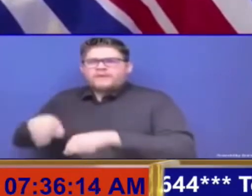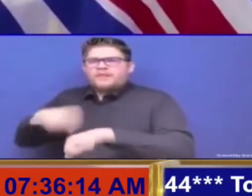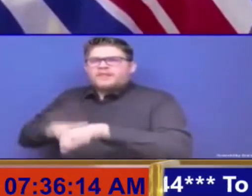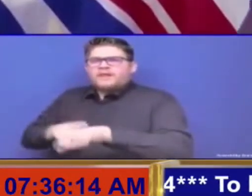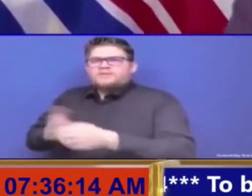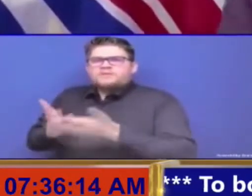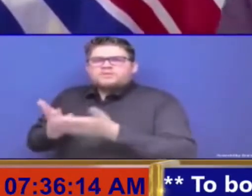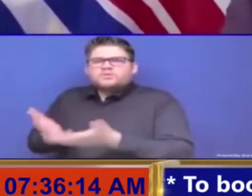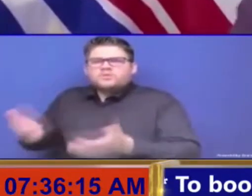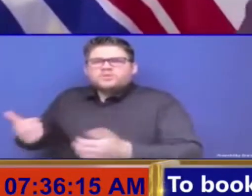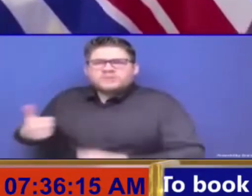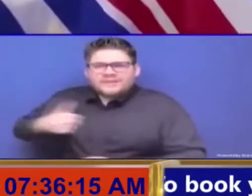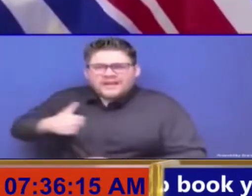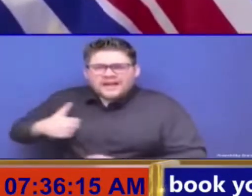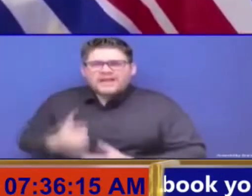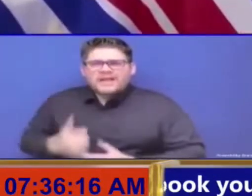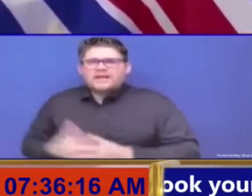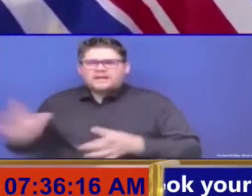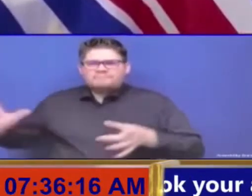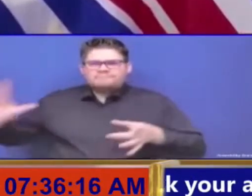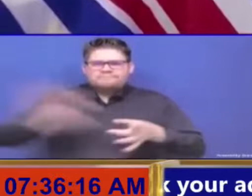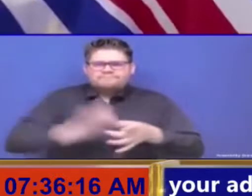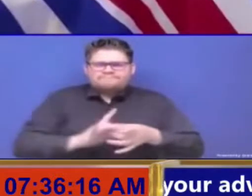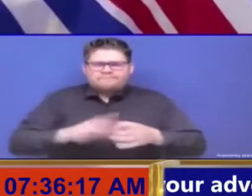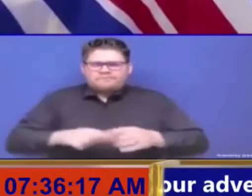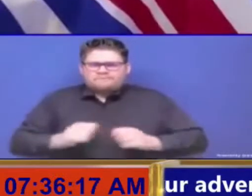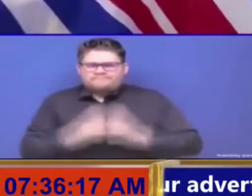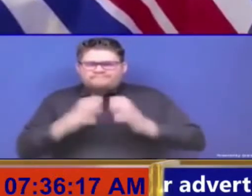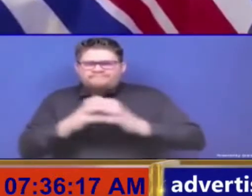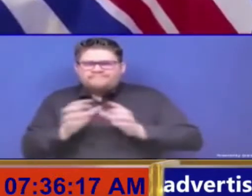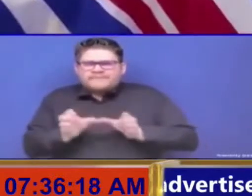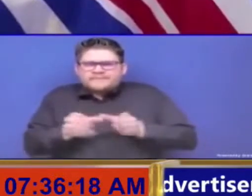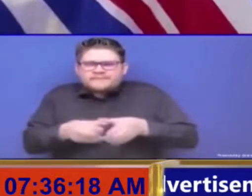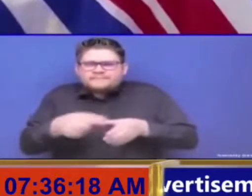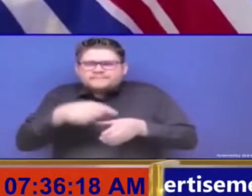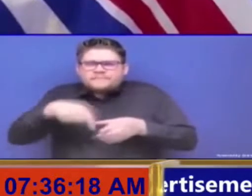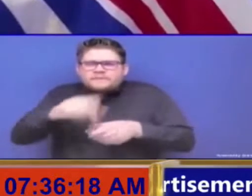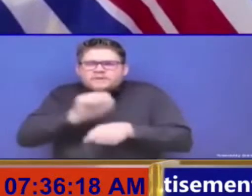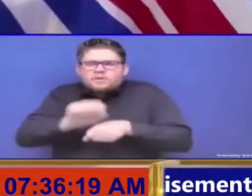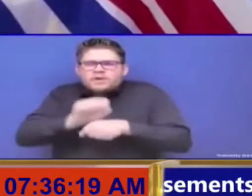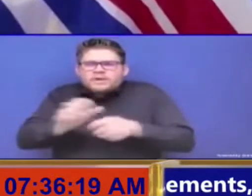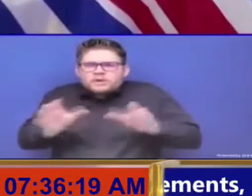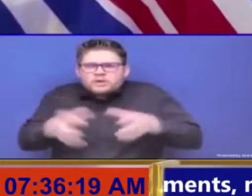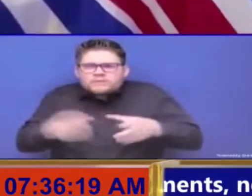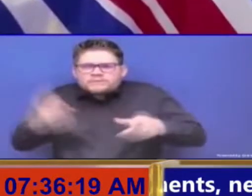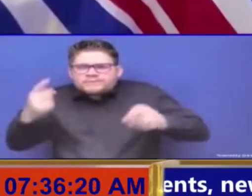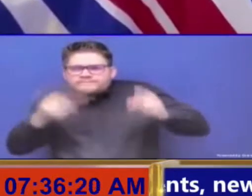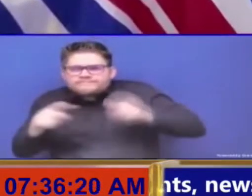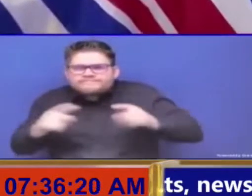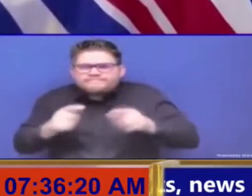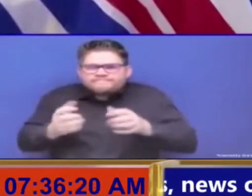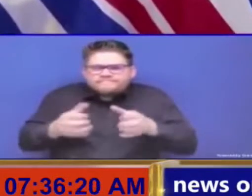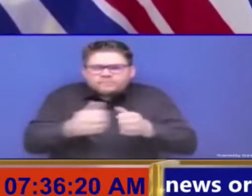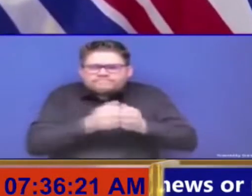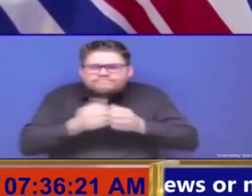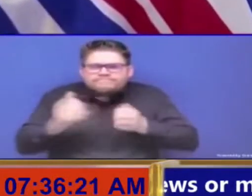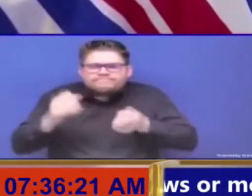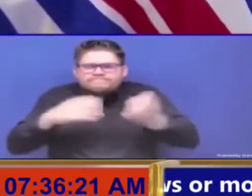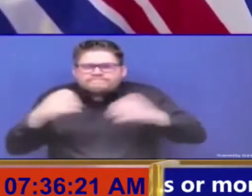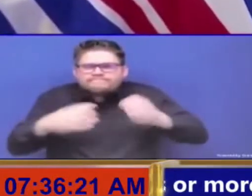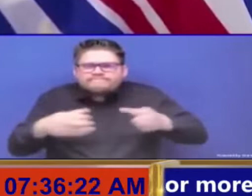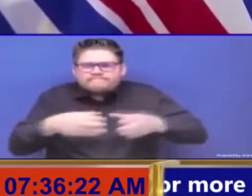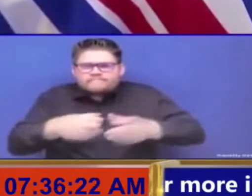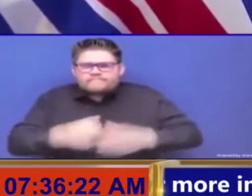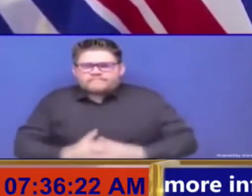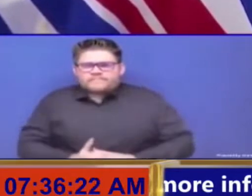Group, as well as fuel suppliers, retailers, and the Canadian Fuels Association to ensure that we have enough